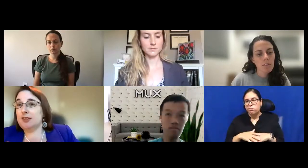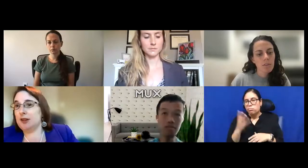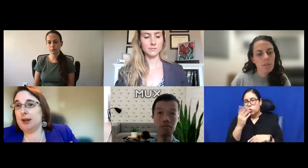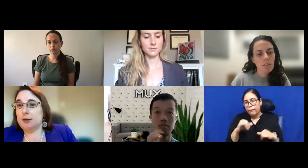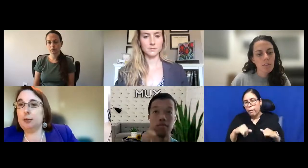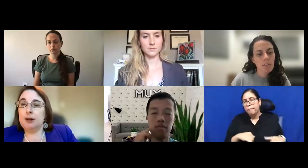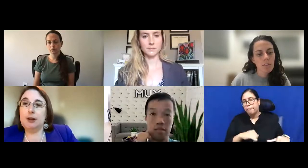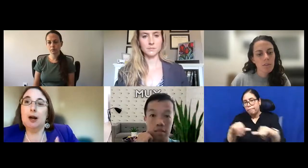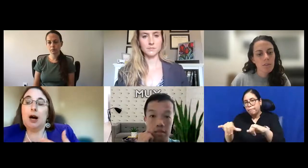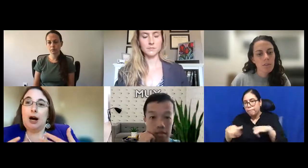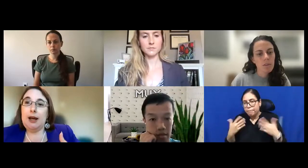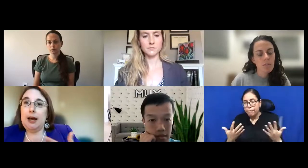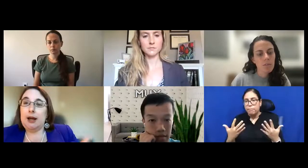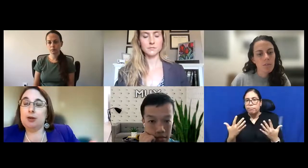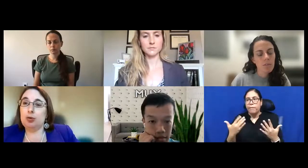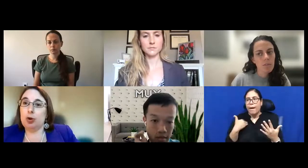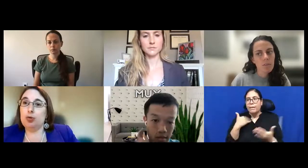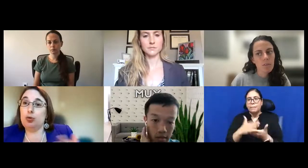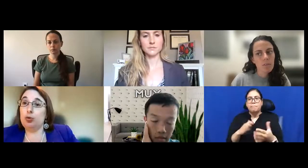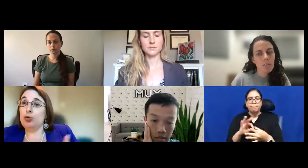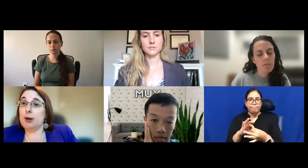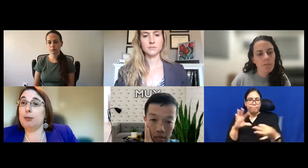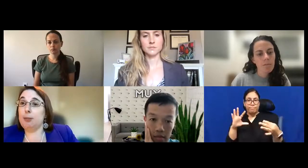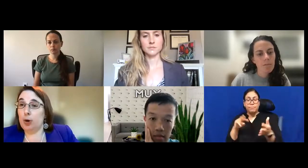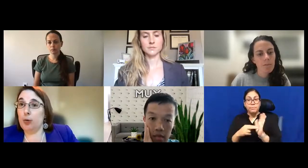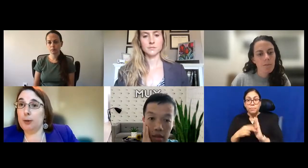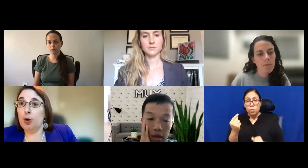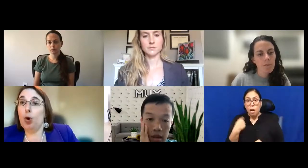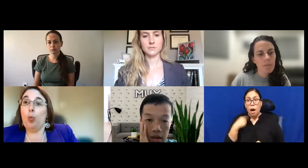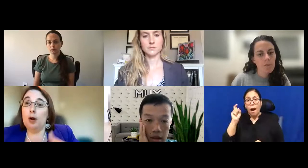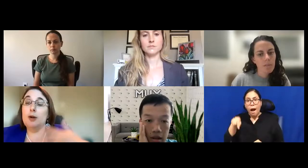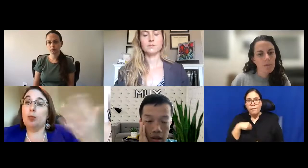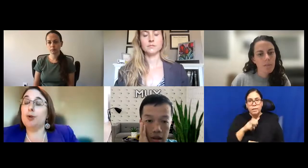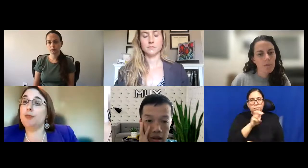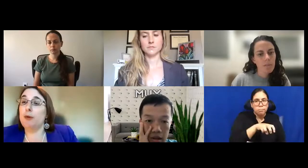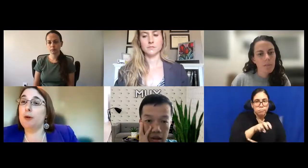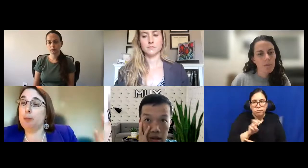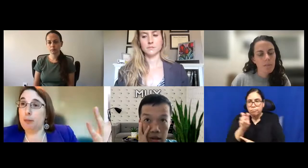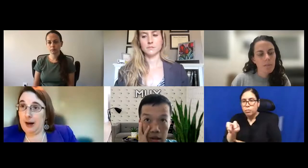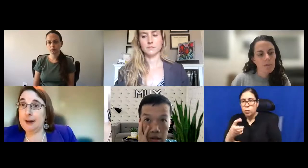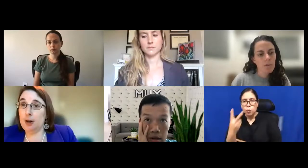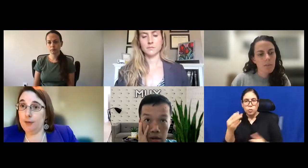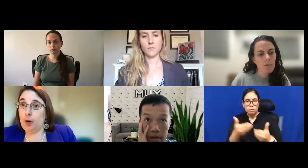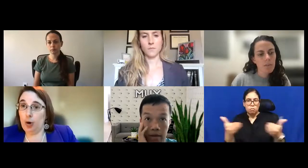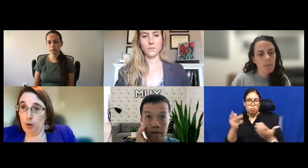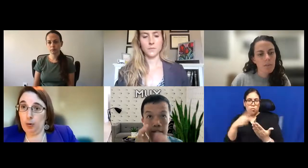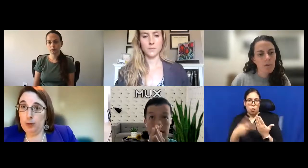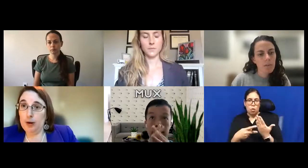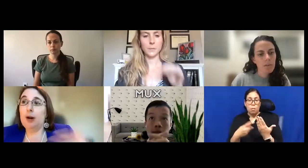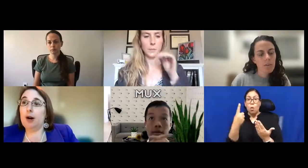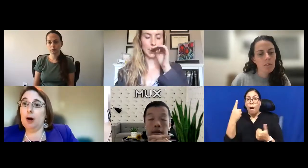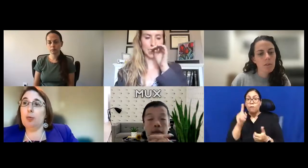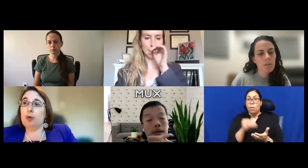a disconnect, meaning I had to go to two separate programs. One was for the buying of the